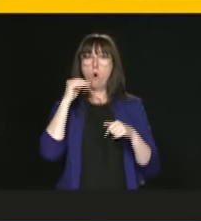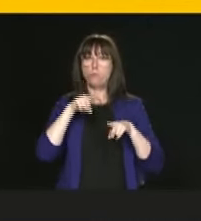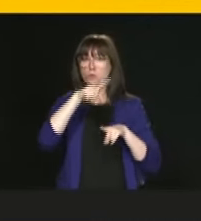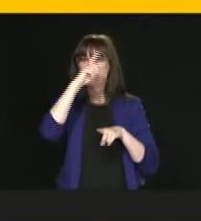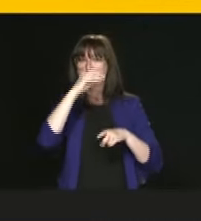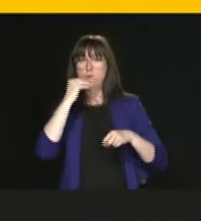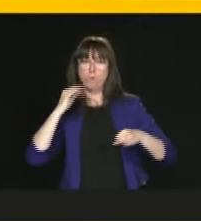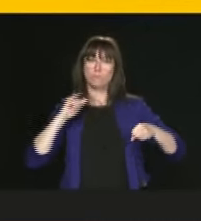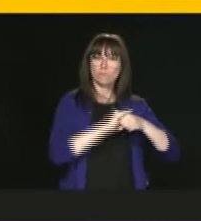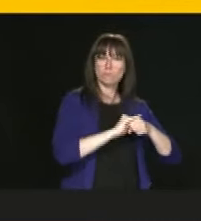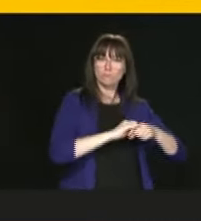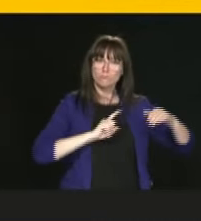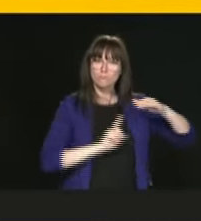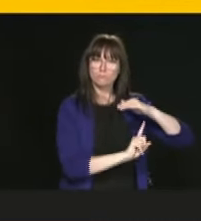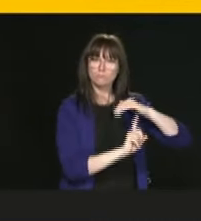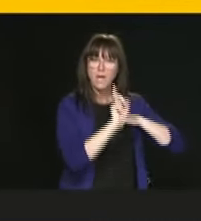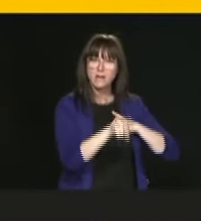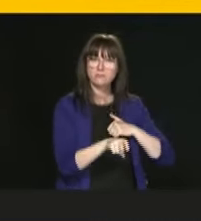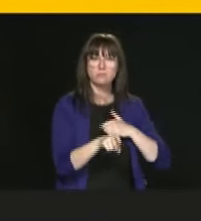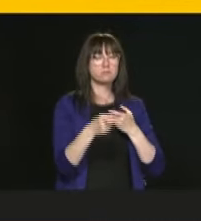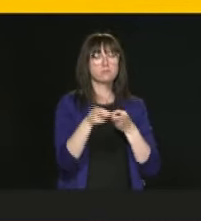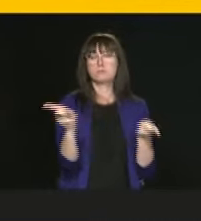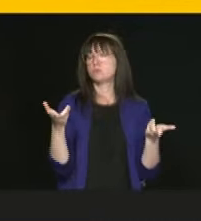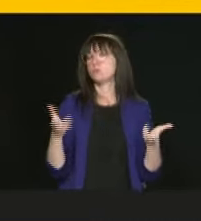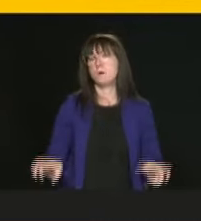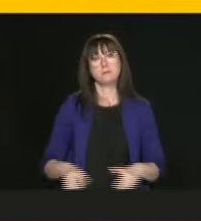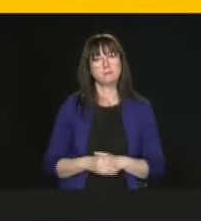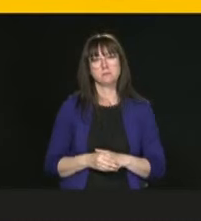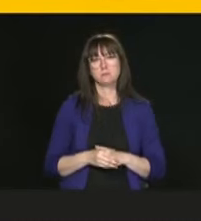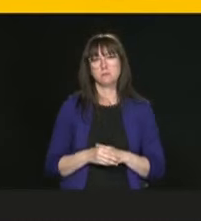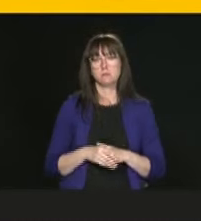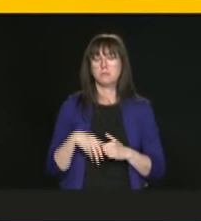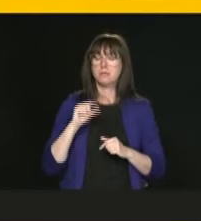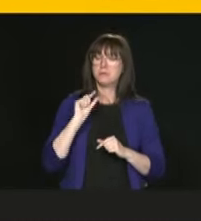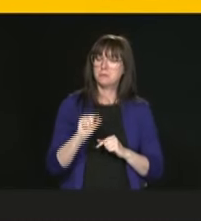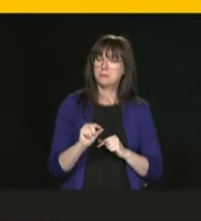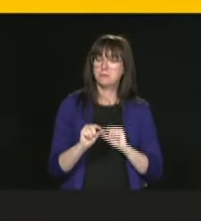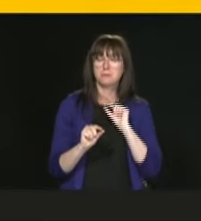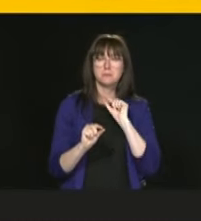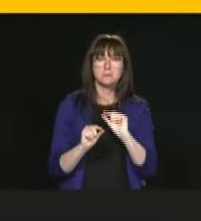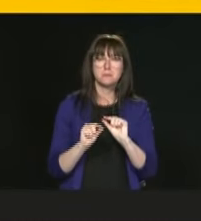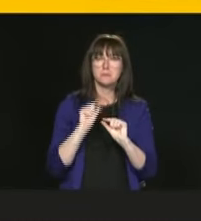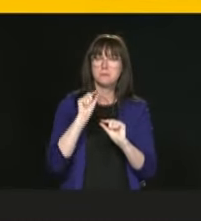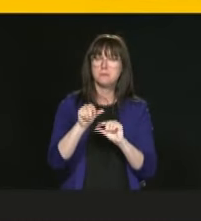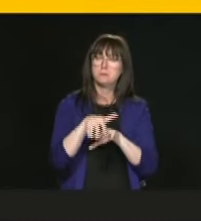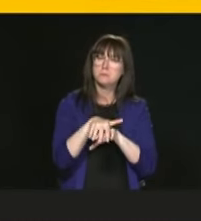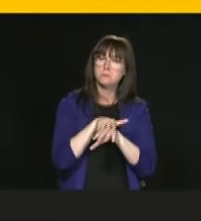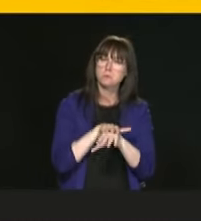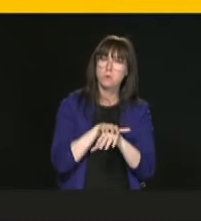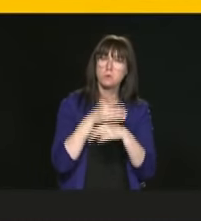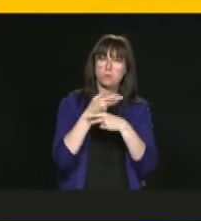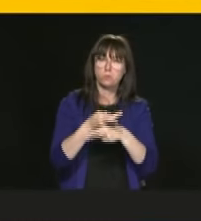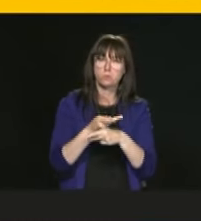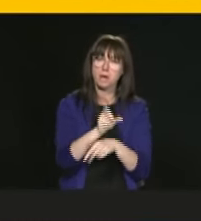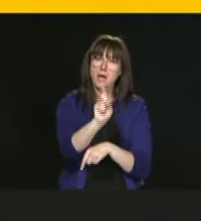to do that. That's why being very careful step by step is going to be so important.